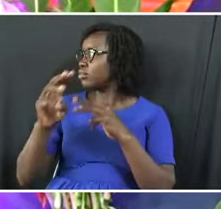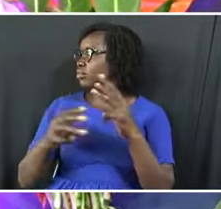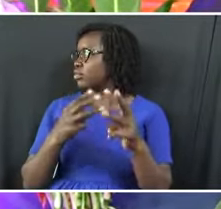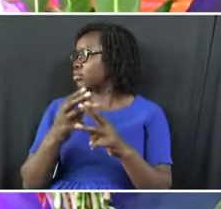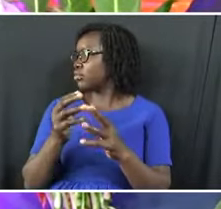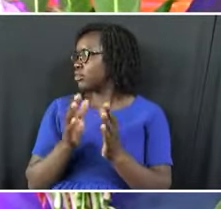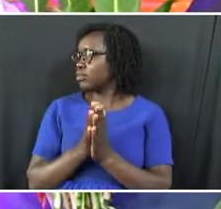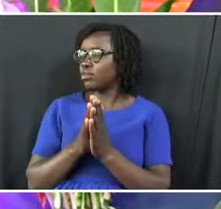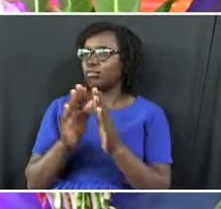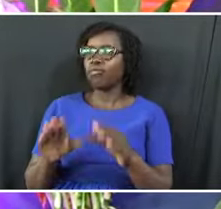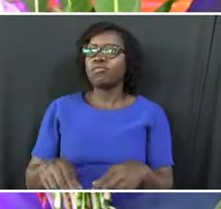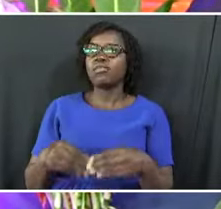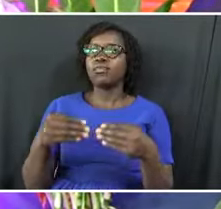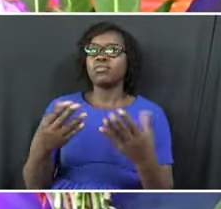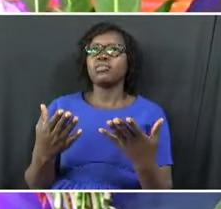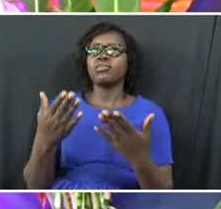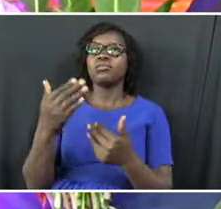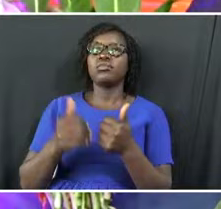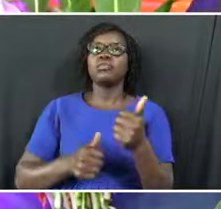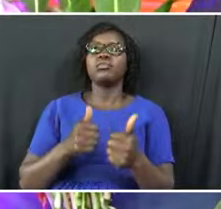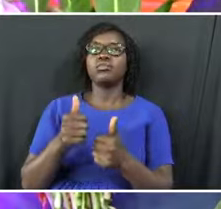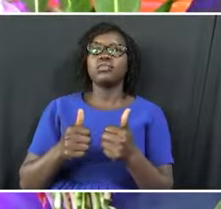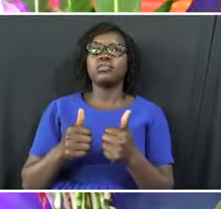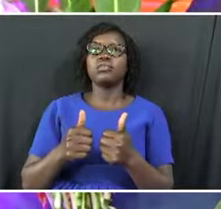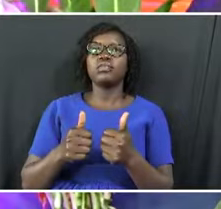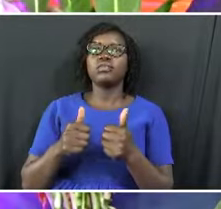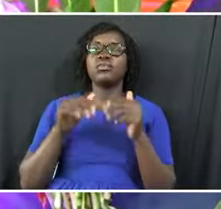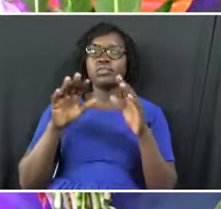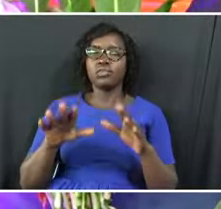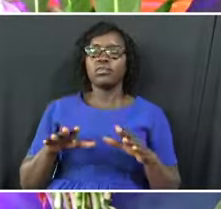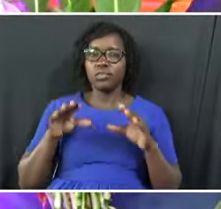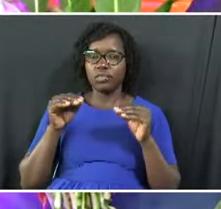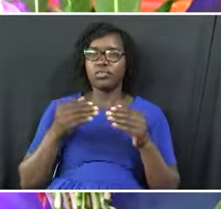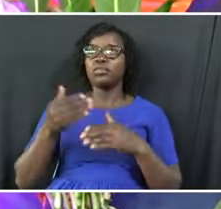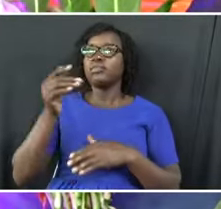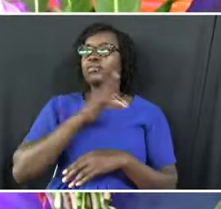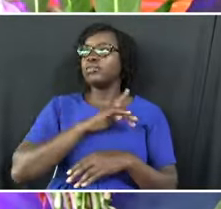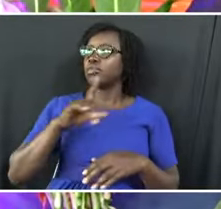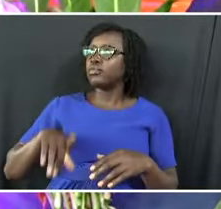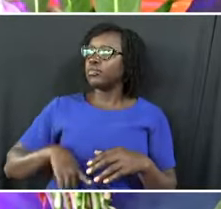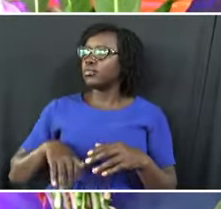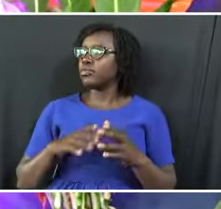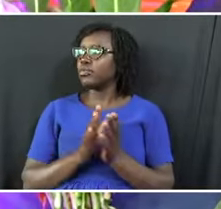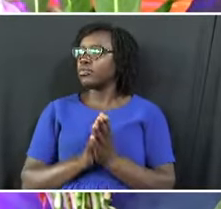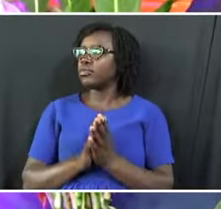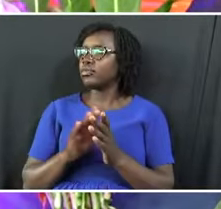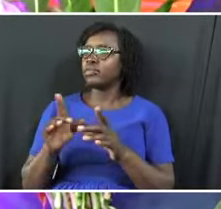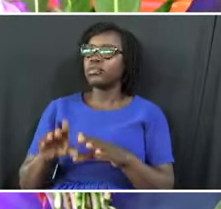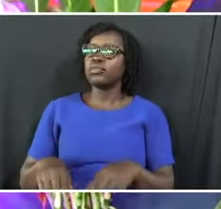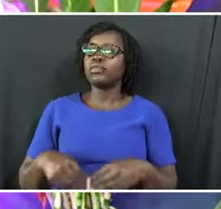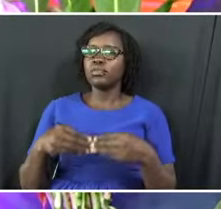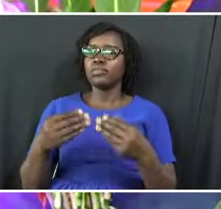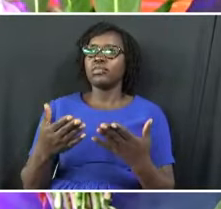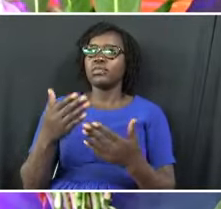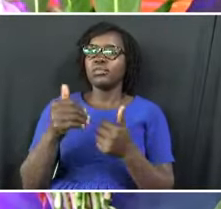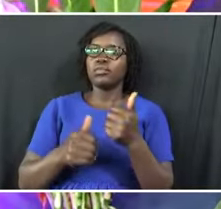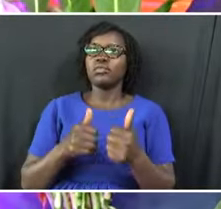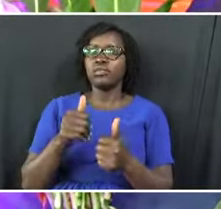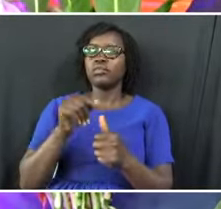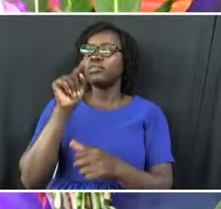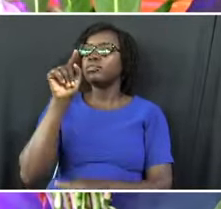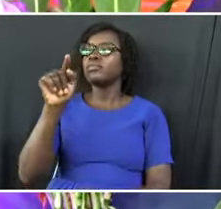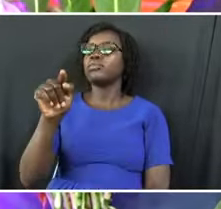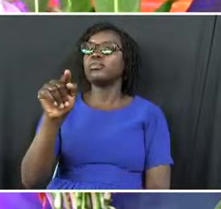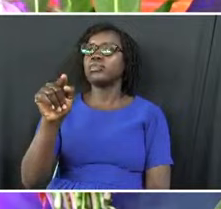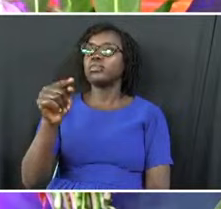meaning the offerings which were accepted before the Lord, they were offerings which were pointing